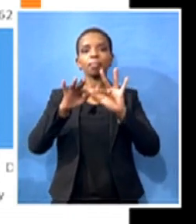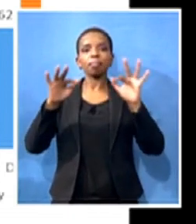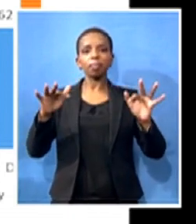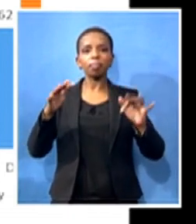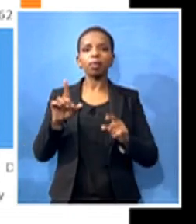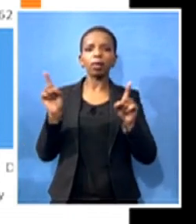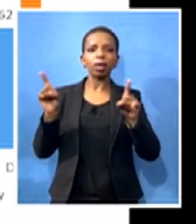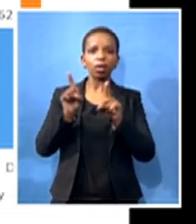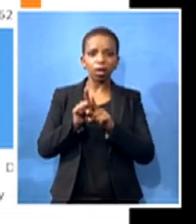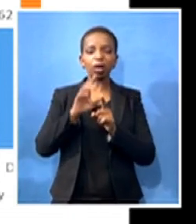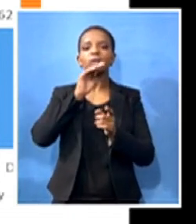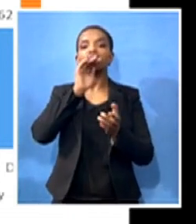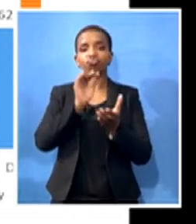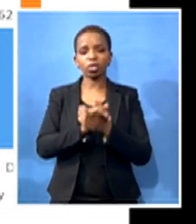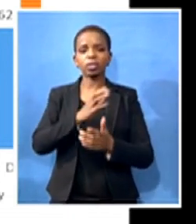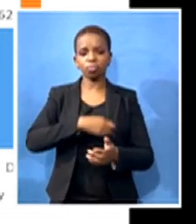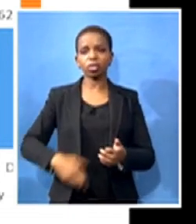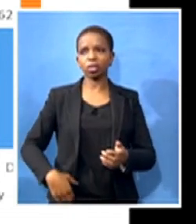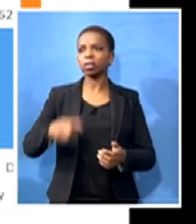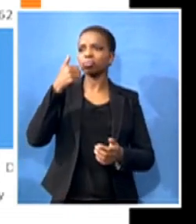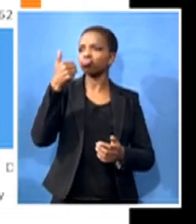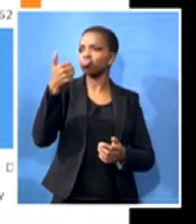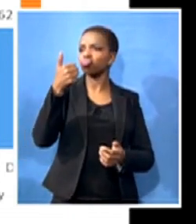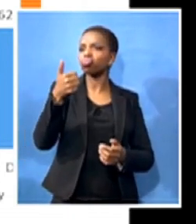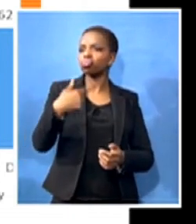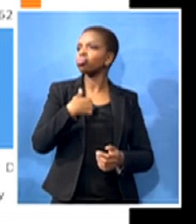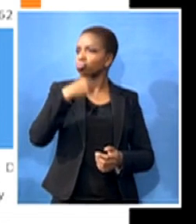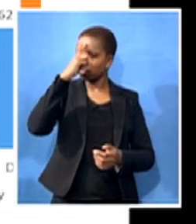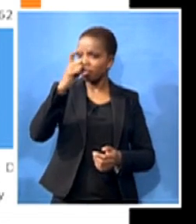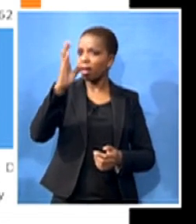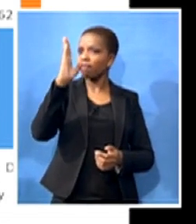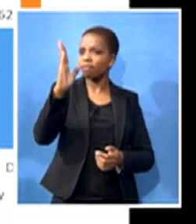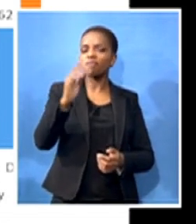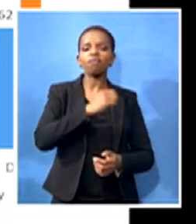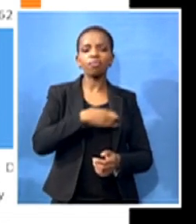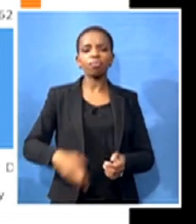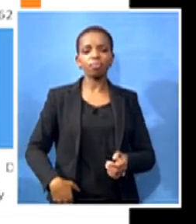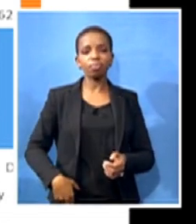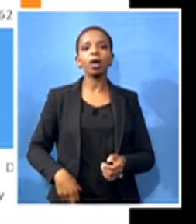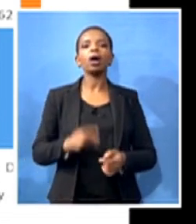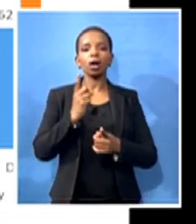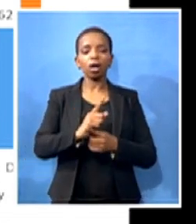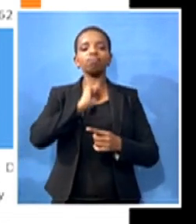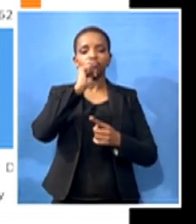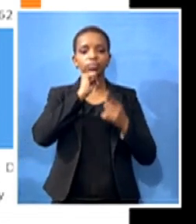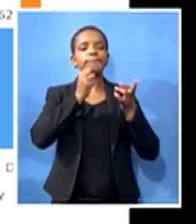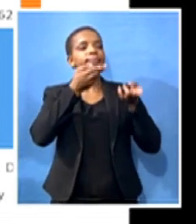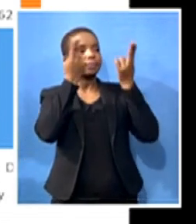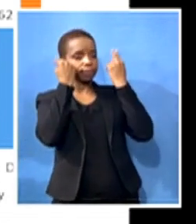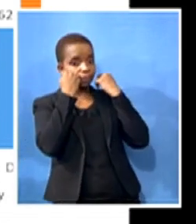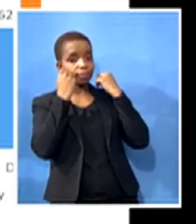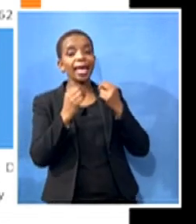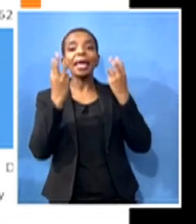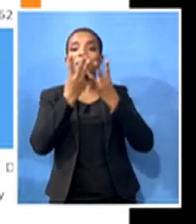human rights than people who express distrust in the president. And as I say, the president's popularity has remained